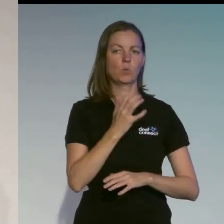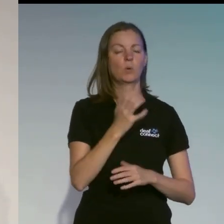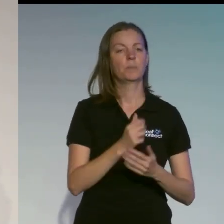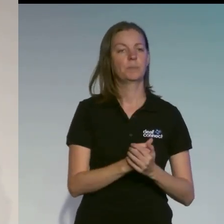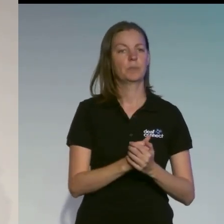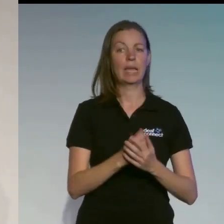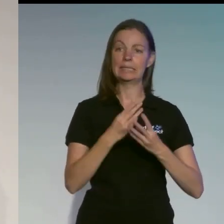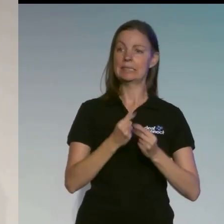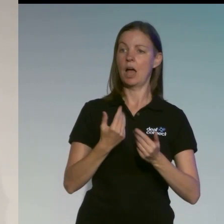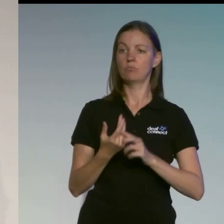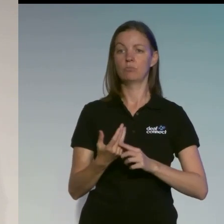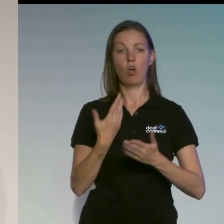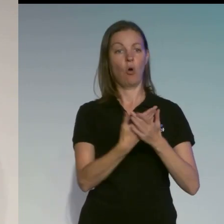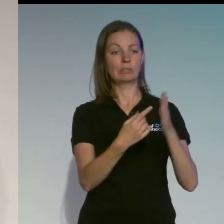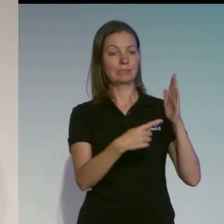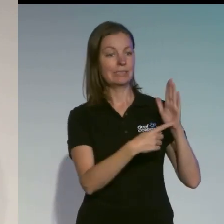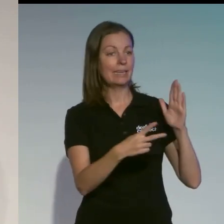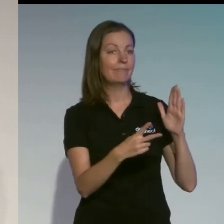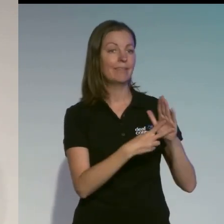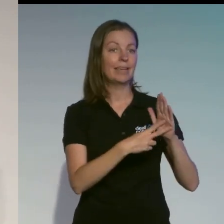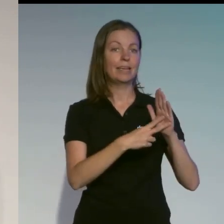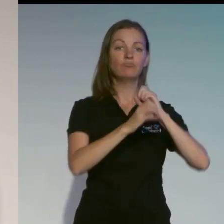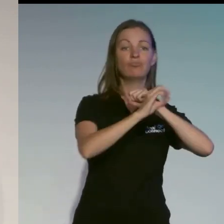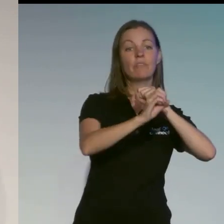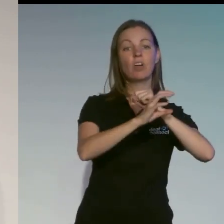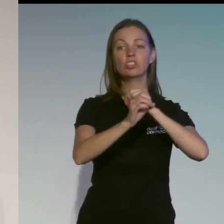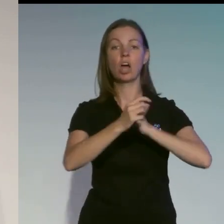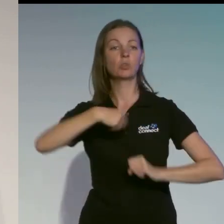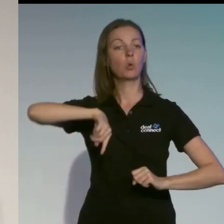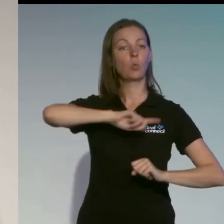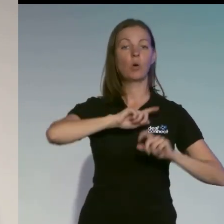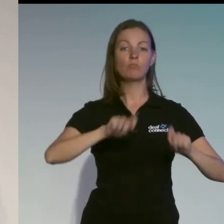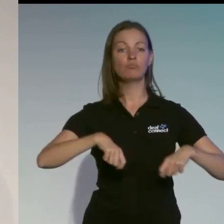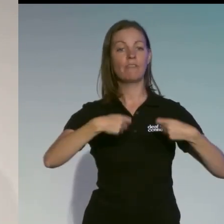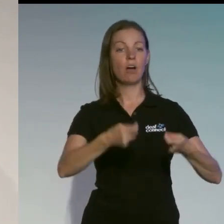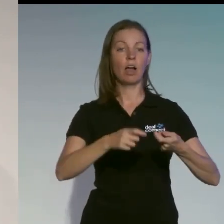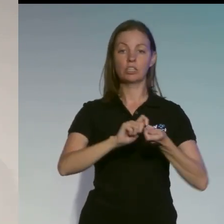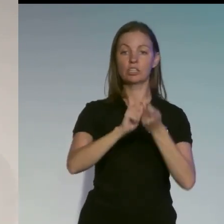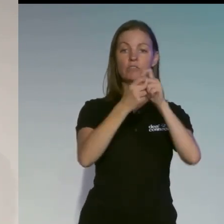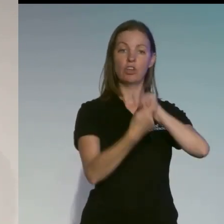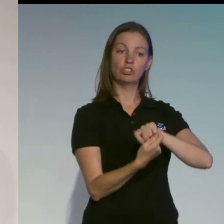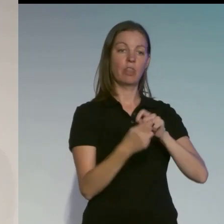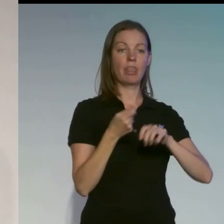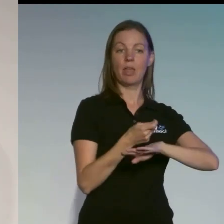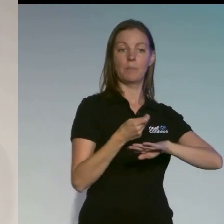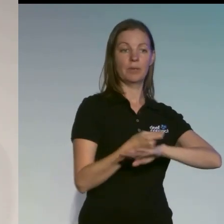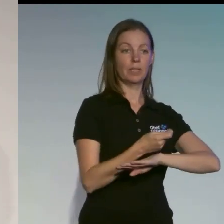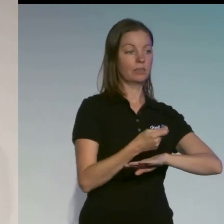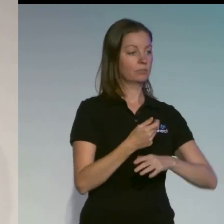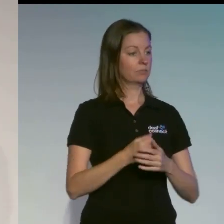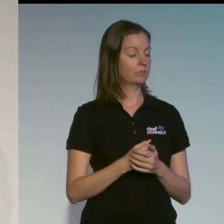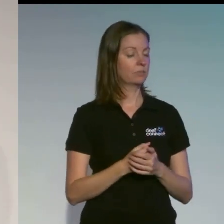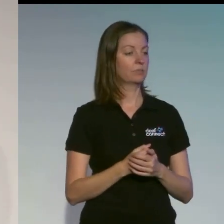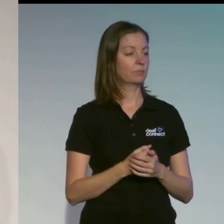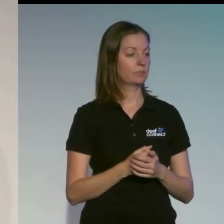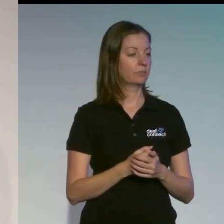talk on the media that they provide electric shock conversion therapy. So because